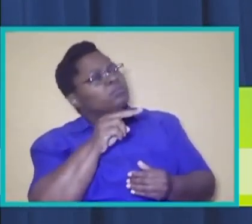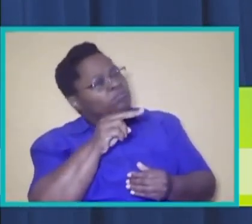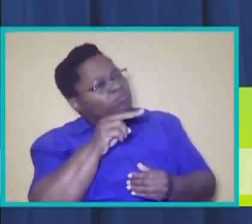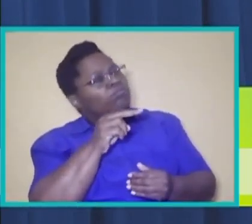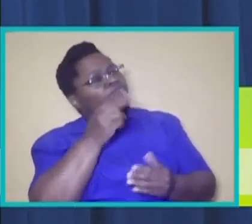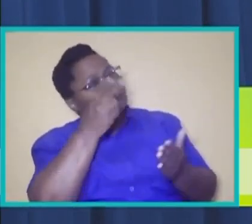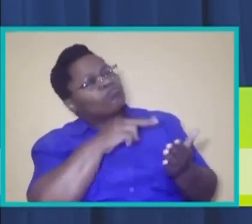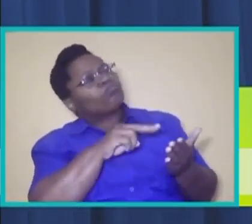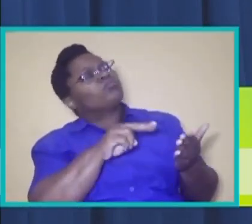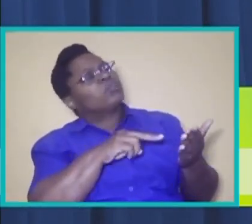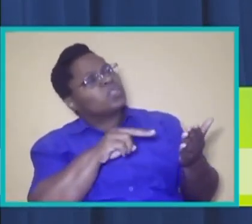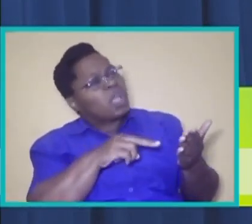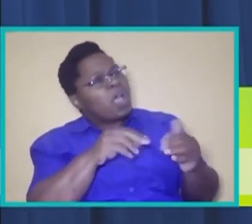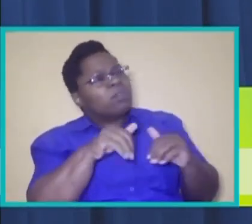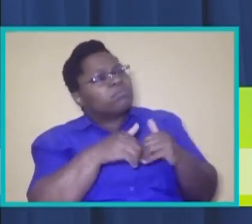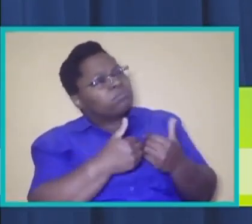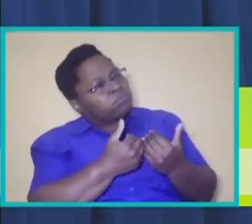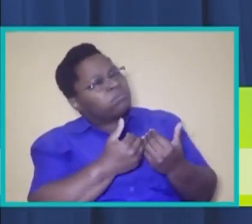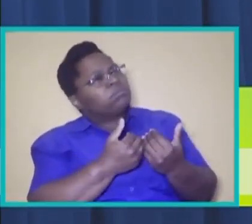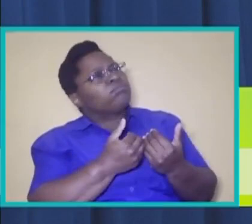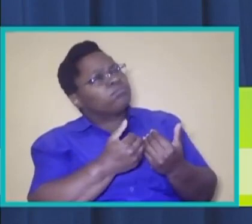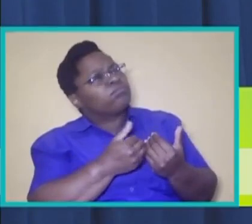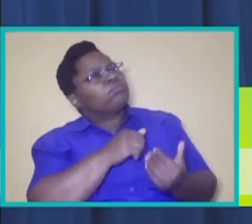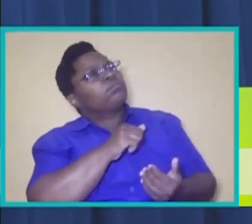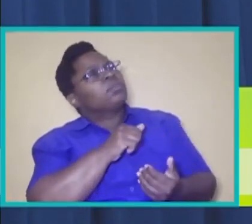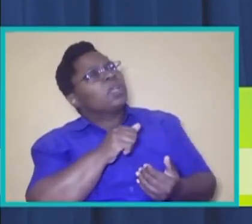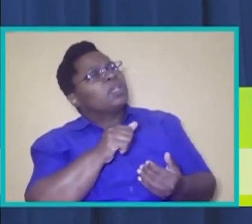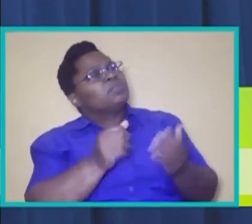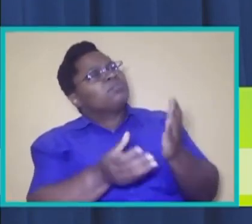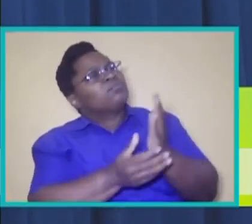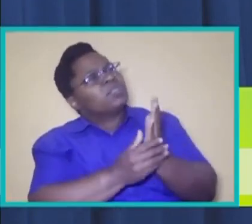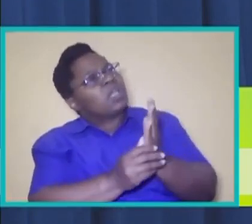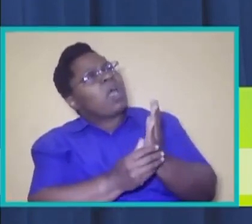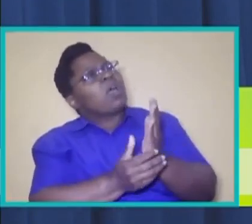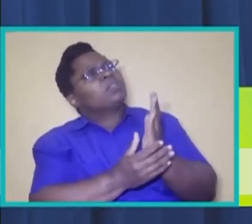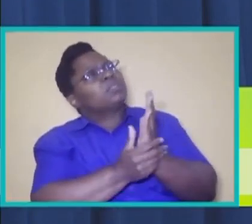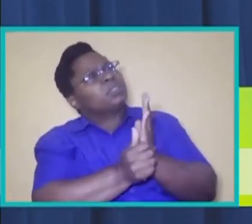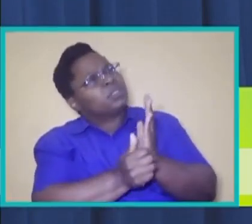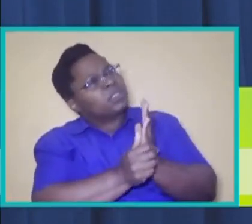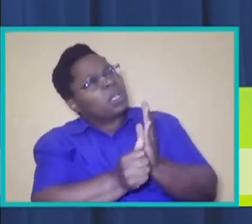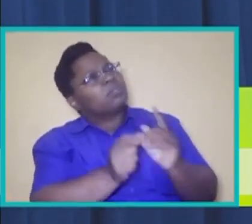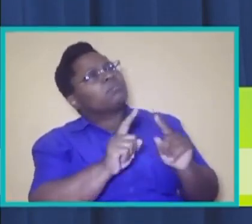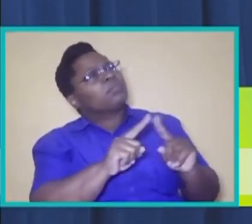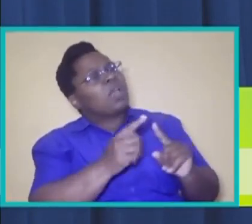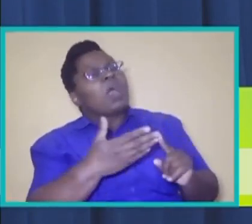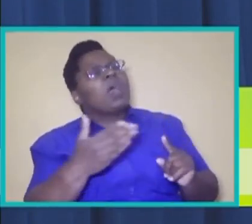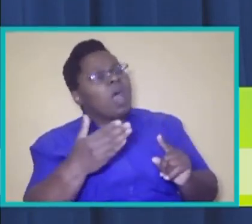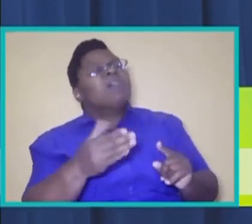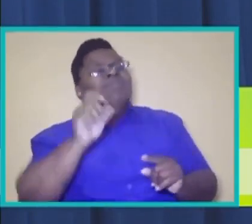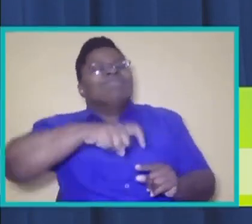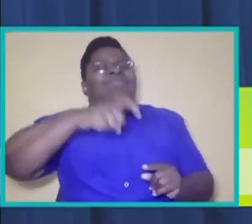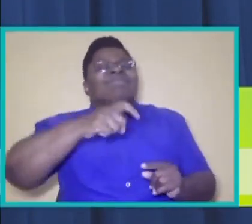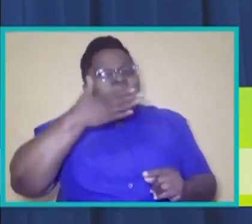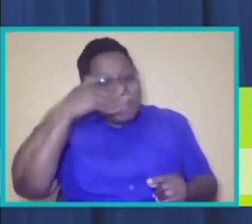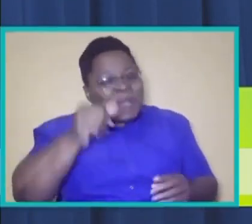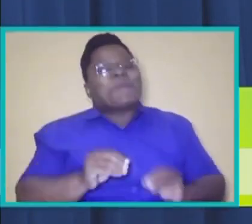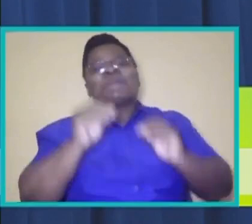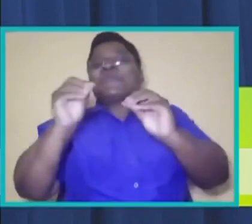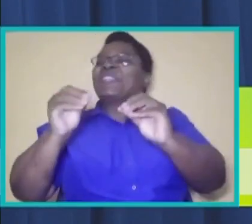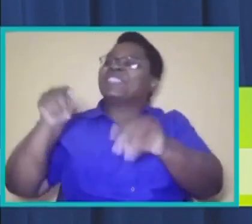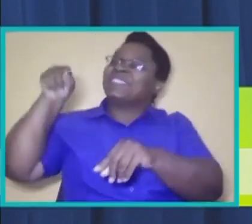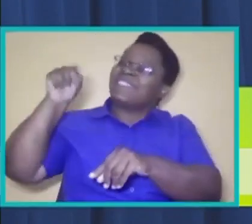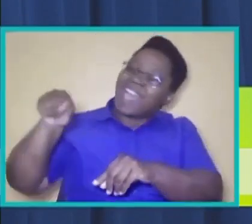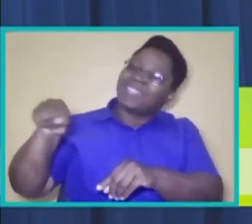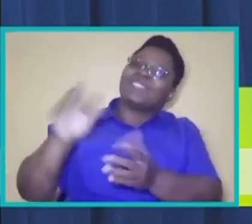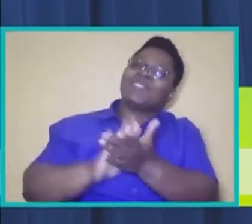their choices, they are placed in. So it's something that I don't know. I mean, we are looking at that